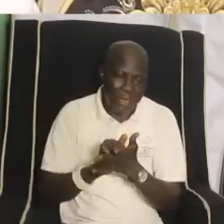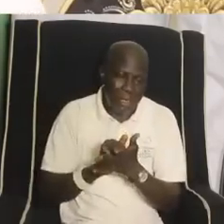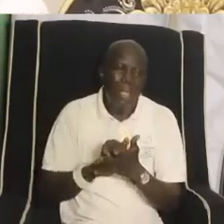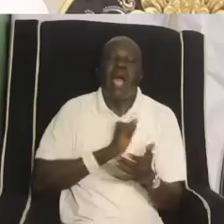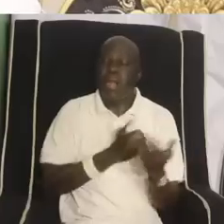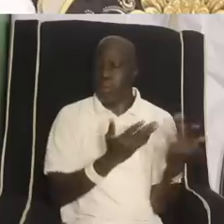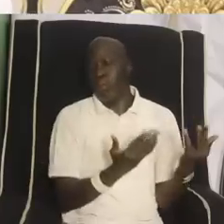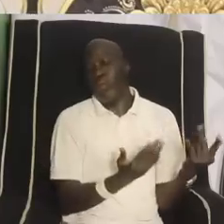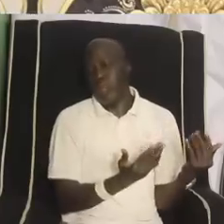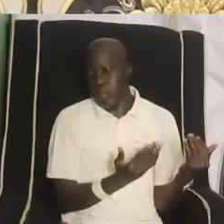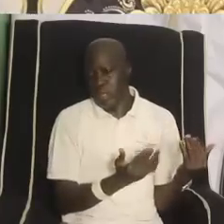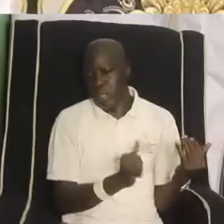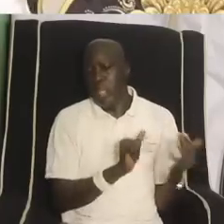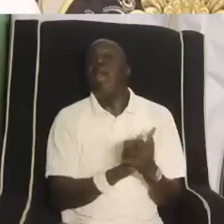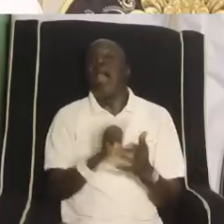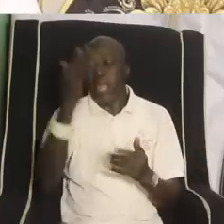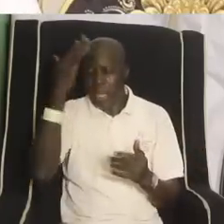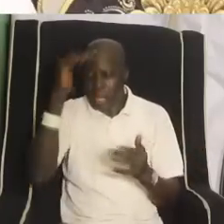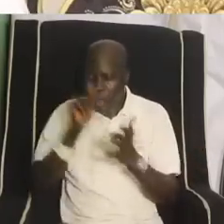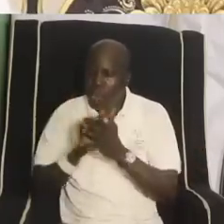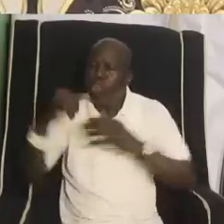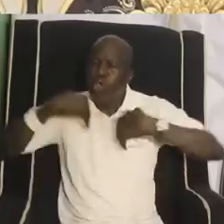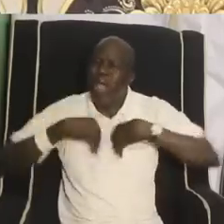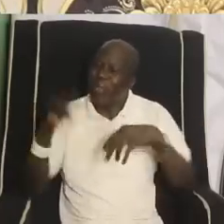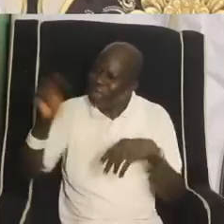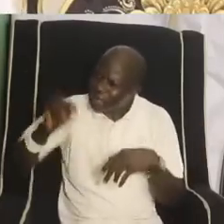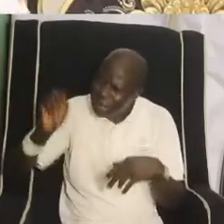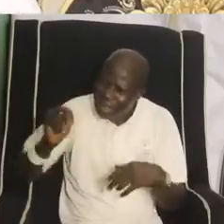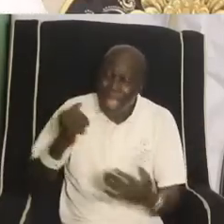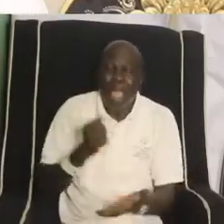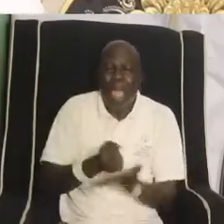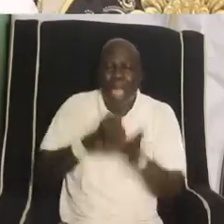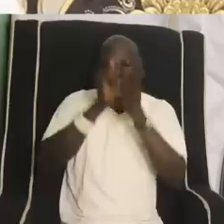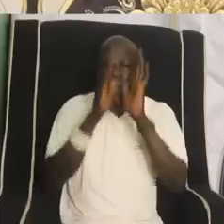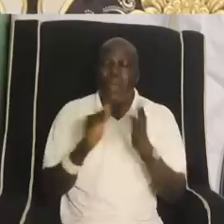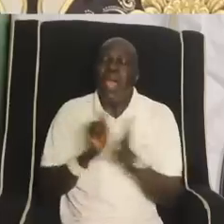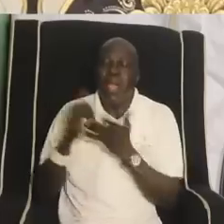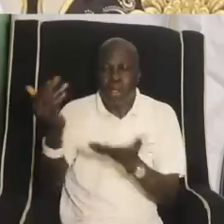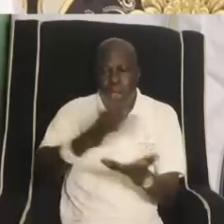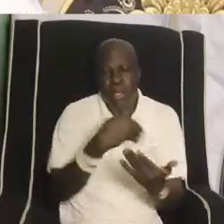powerful. I said it yesterday.